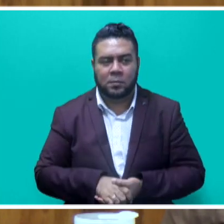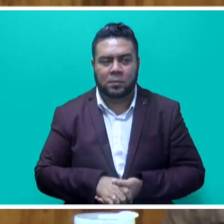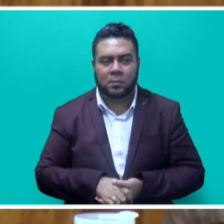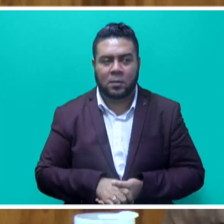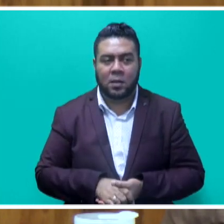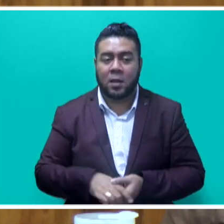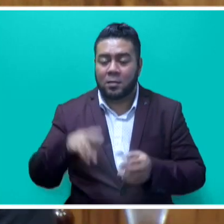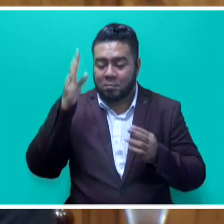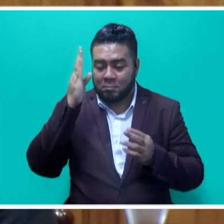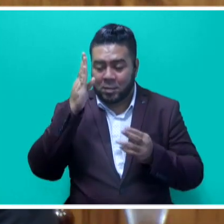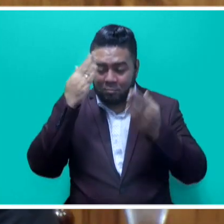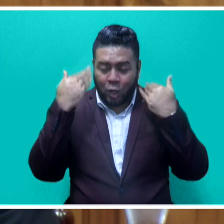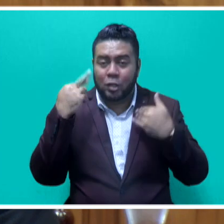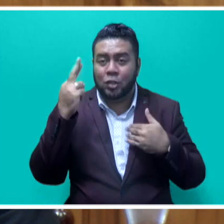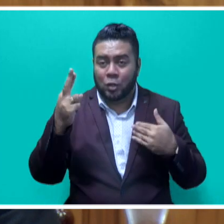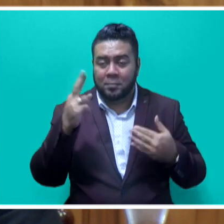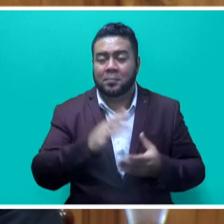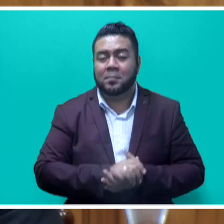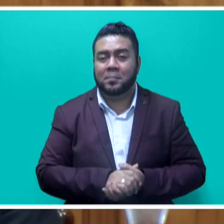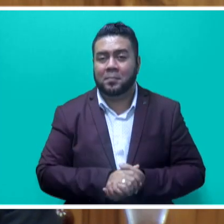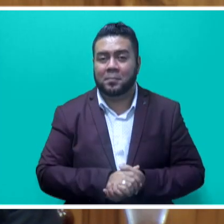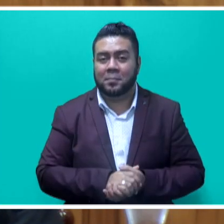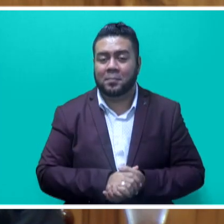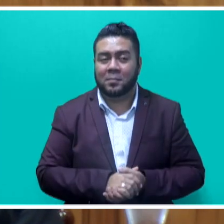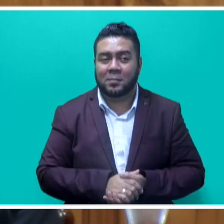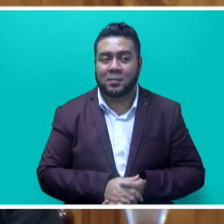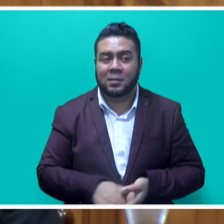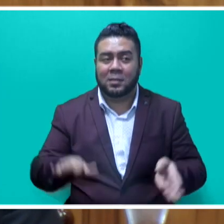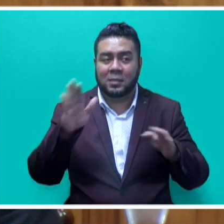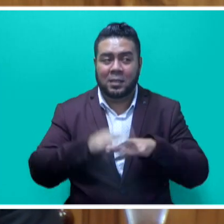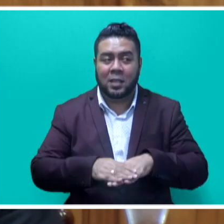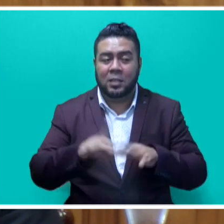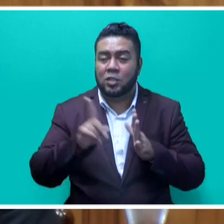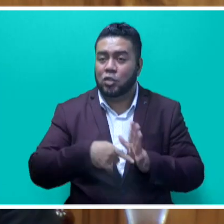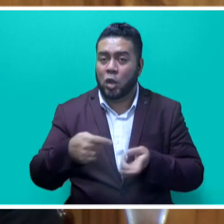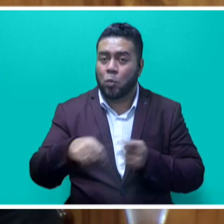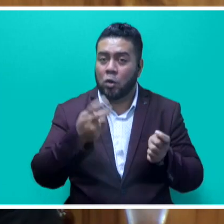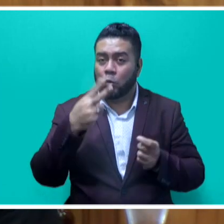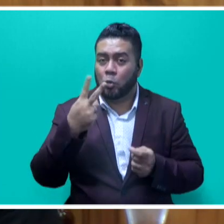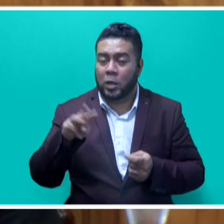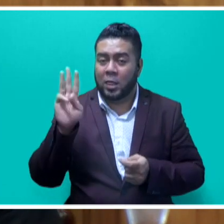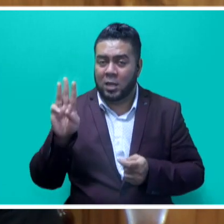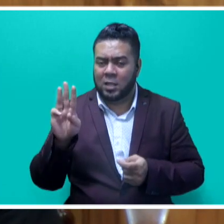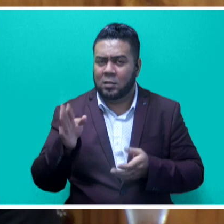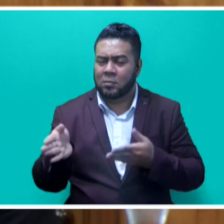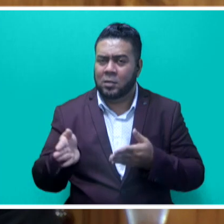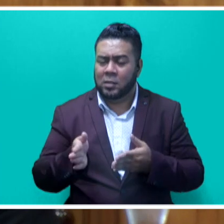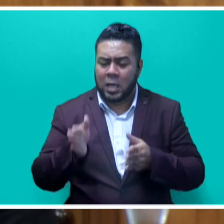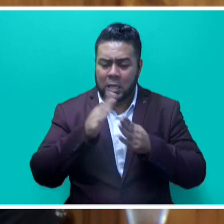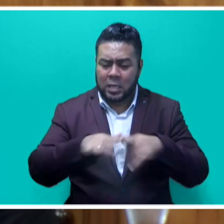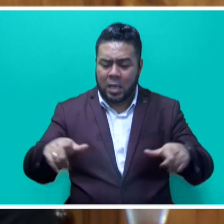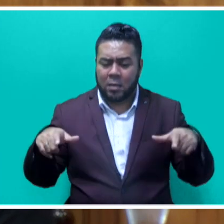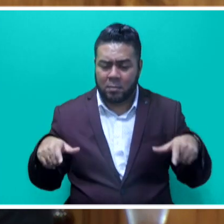Mr. Speaker, sir, in the sitting of January 2023, Cabinet